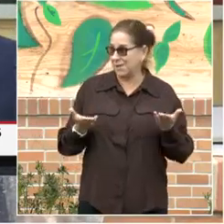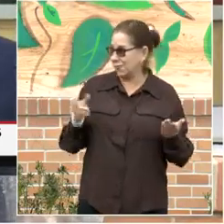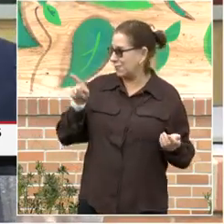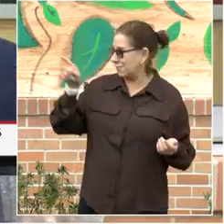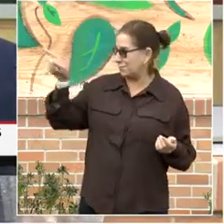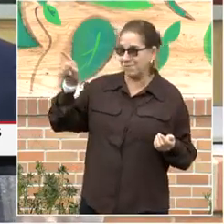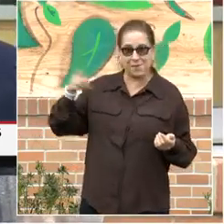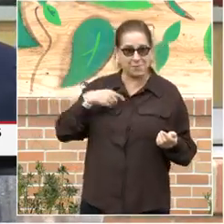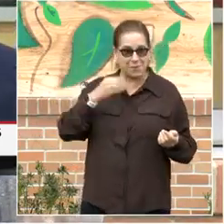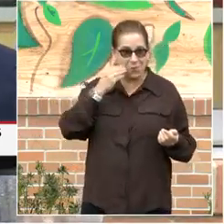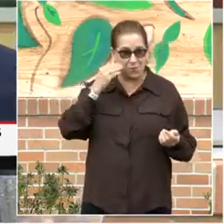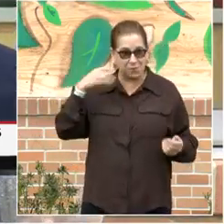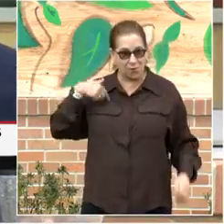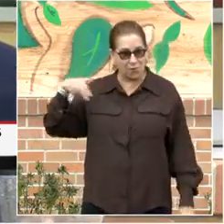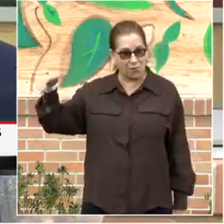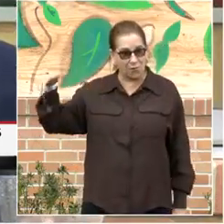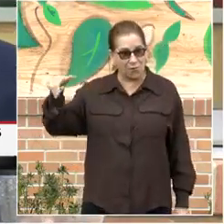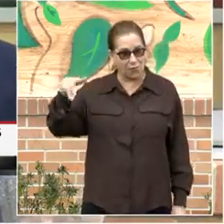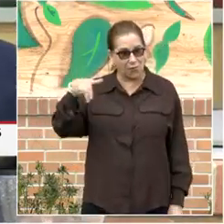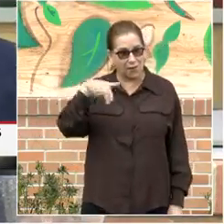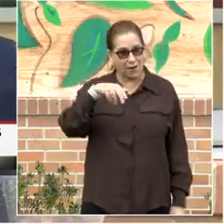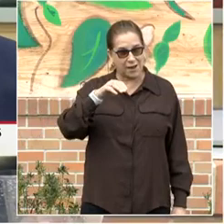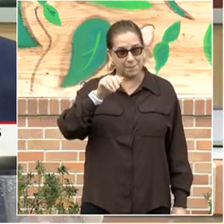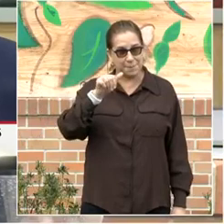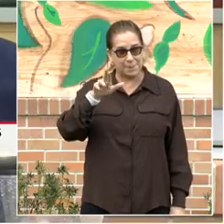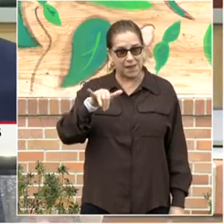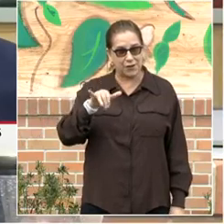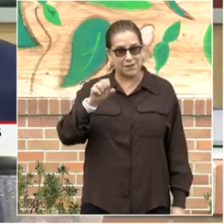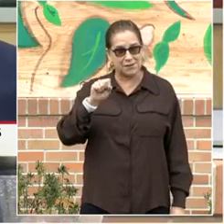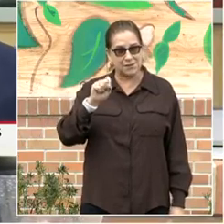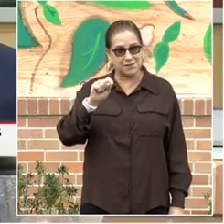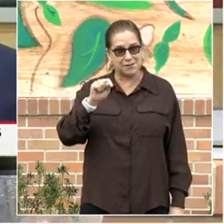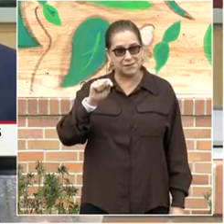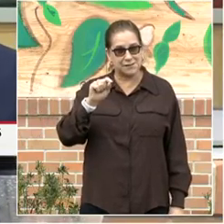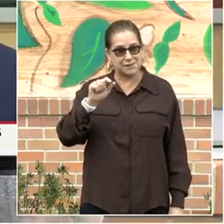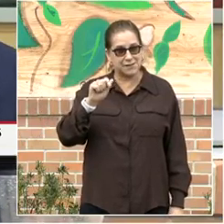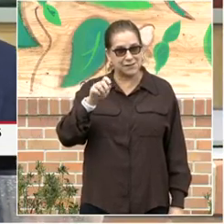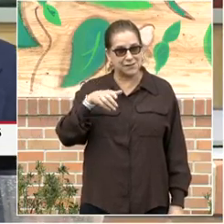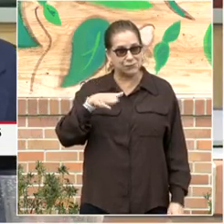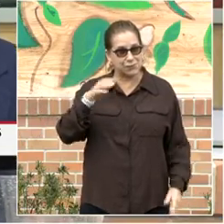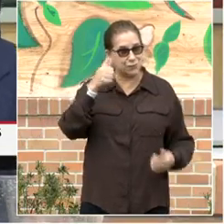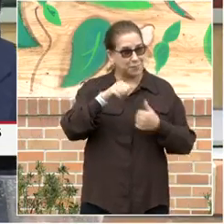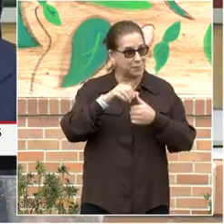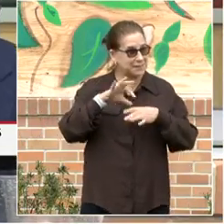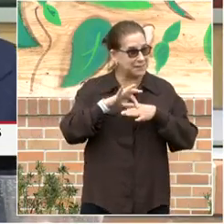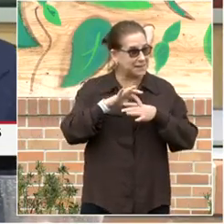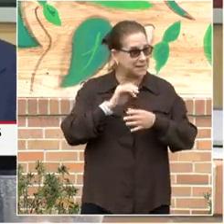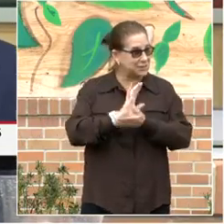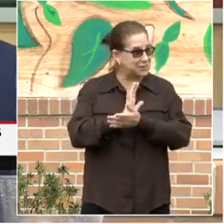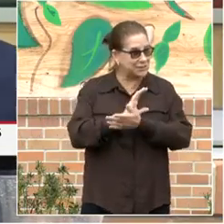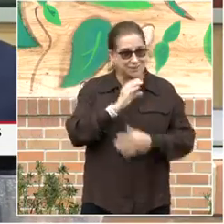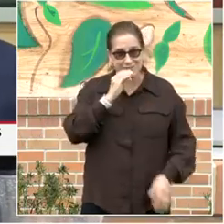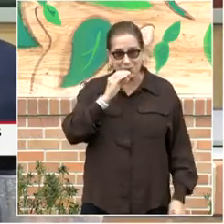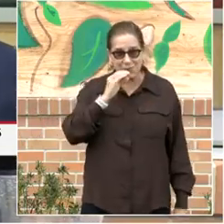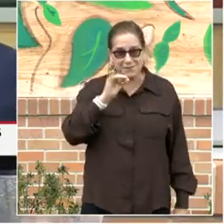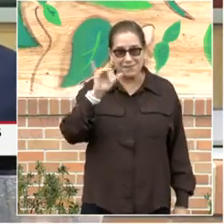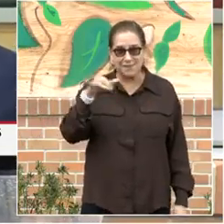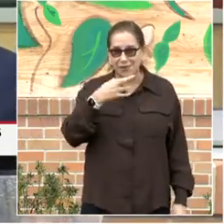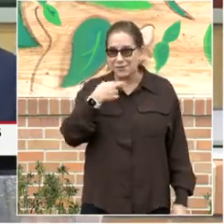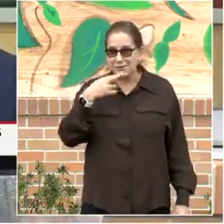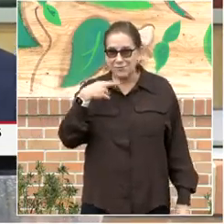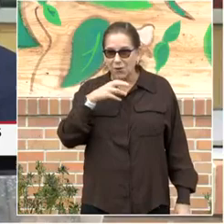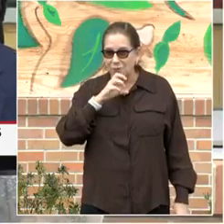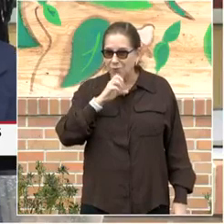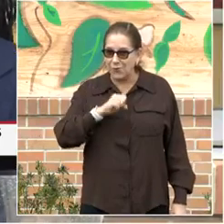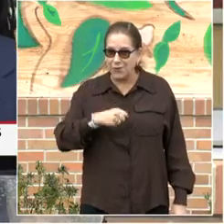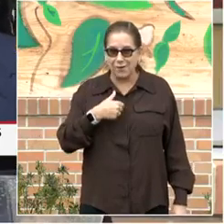used to walk up here to Murray Steaks. Anybody remember Murray Steaks? They steak and cheese. Oh, okay, stop it. You're going to make me